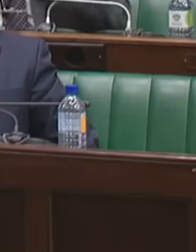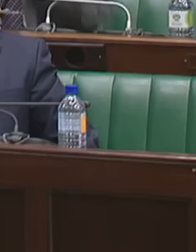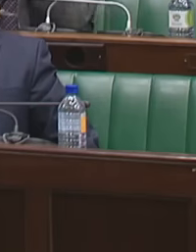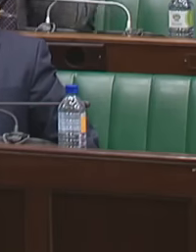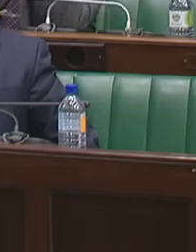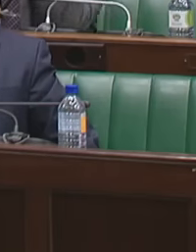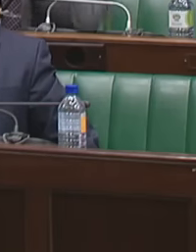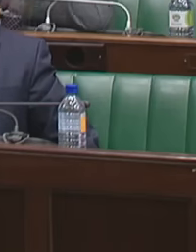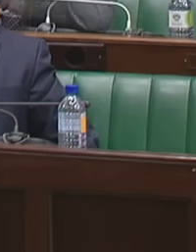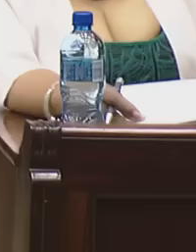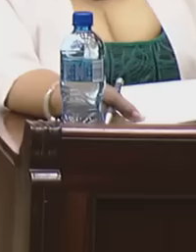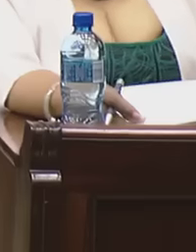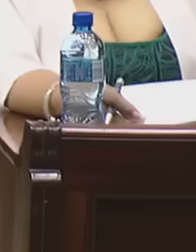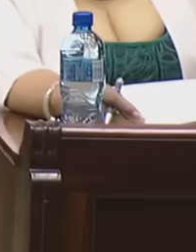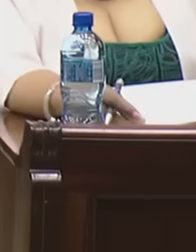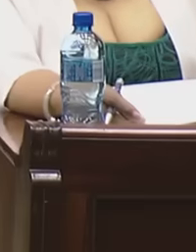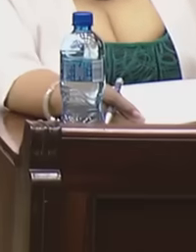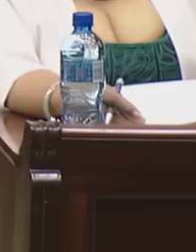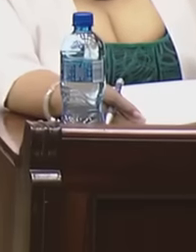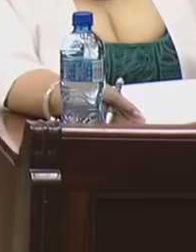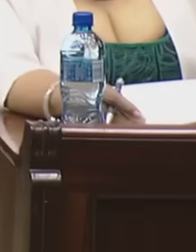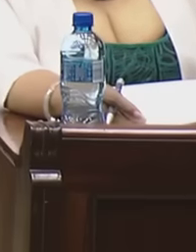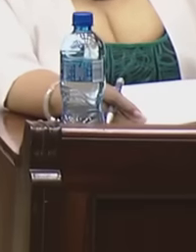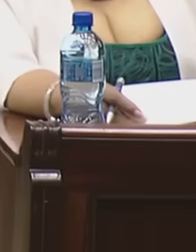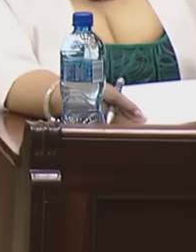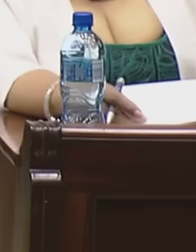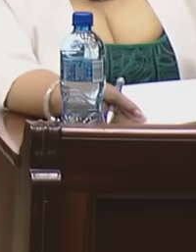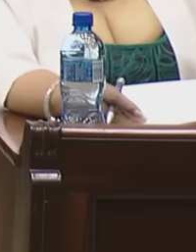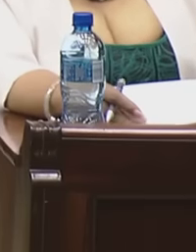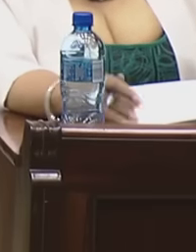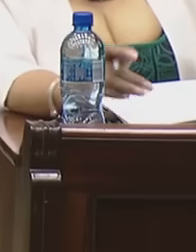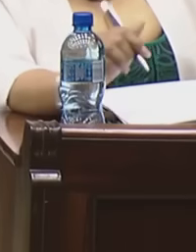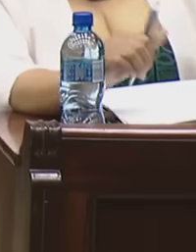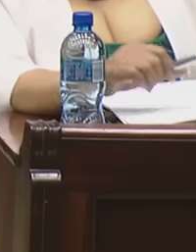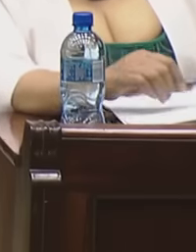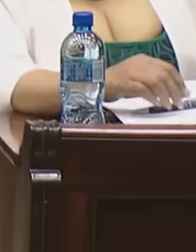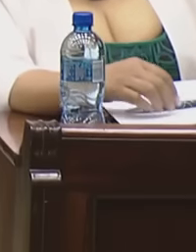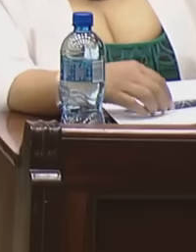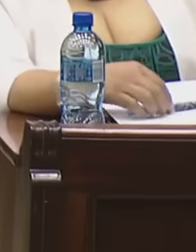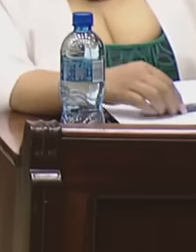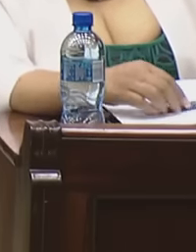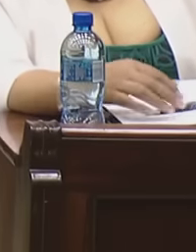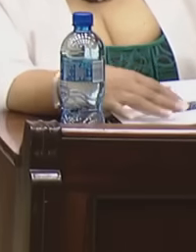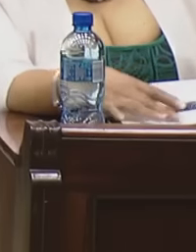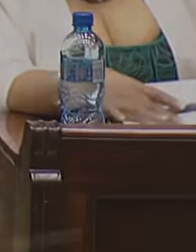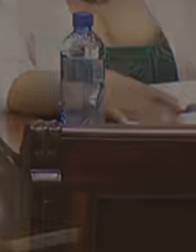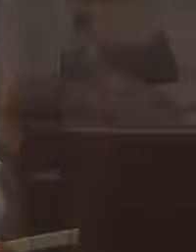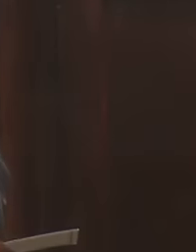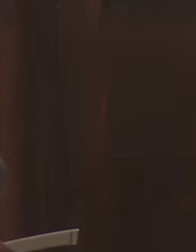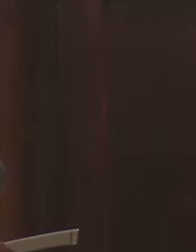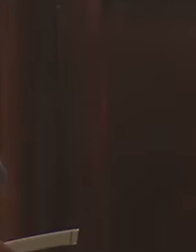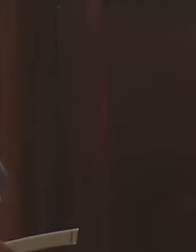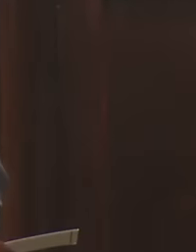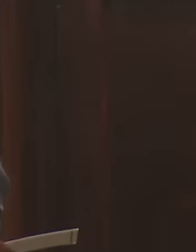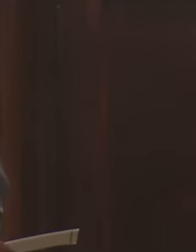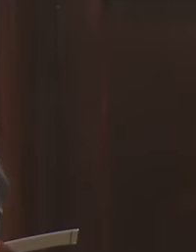organizations have largely viewed the promotion of human rights and promotion of national security as having inherent tensions.